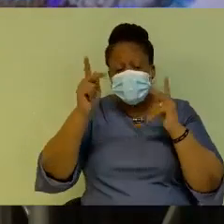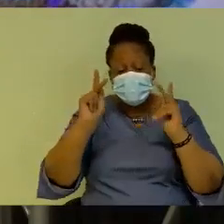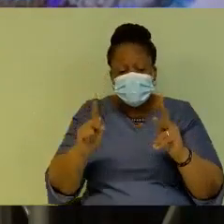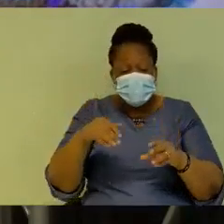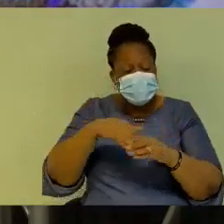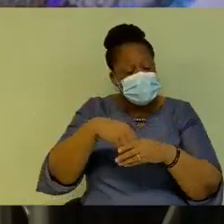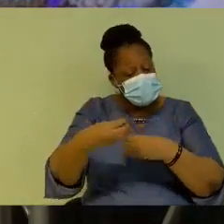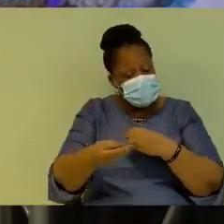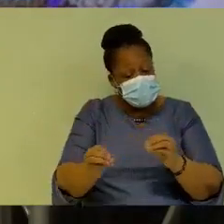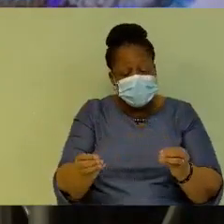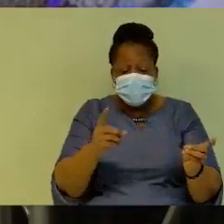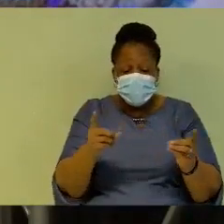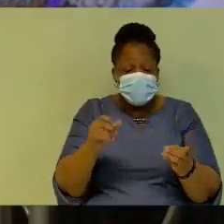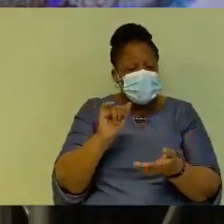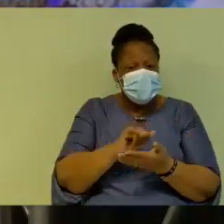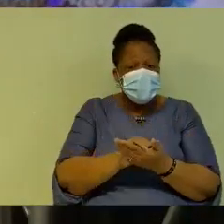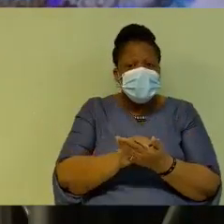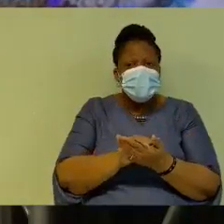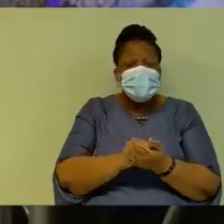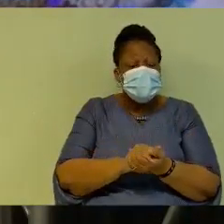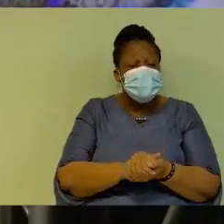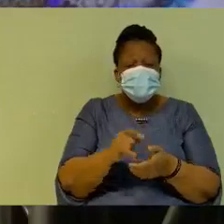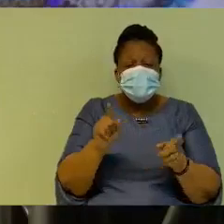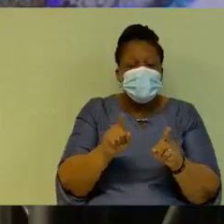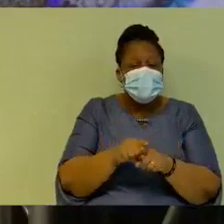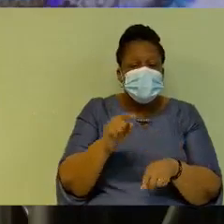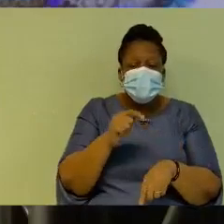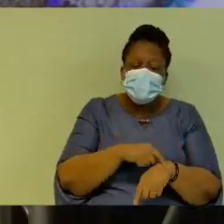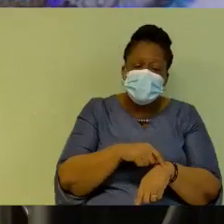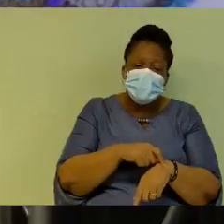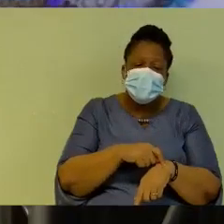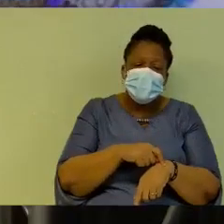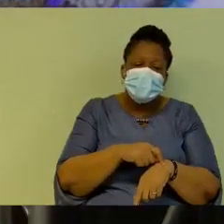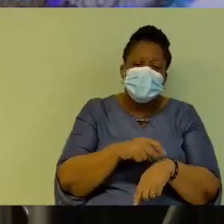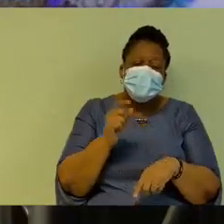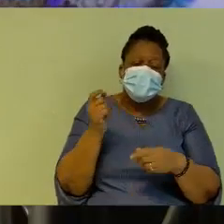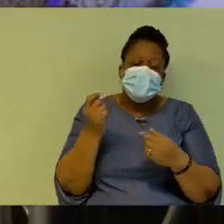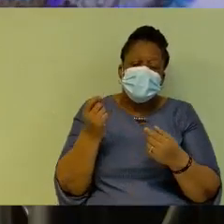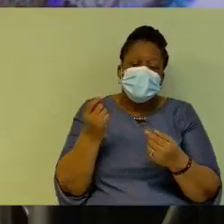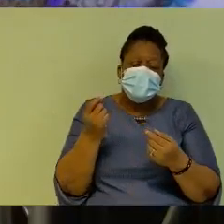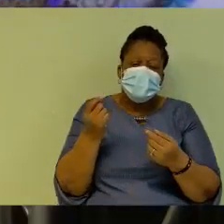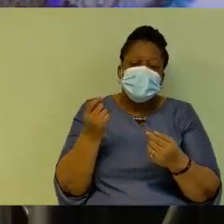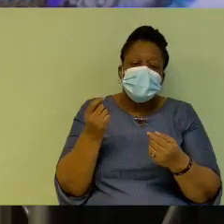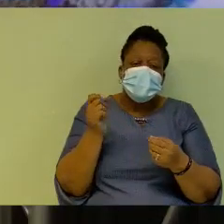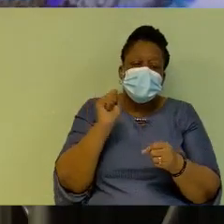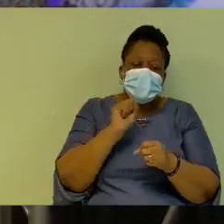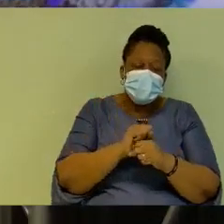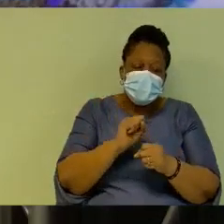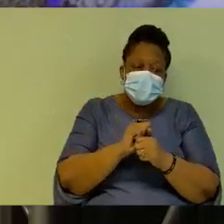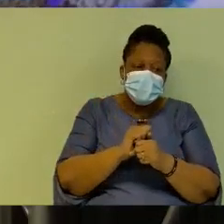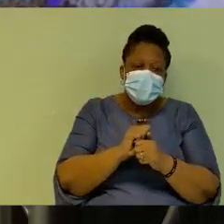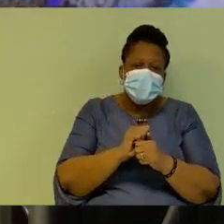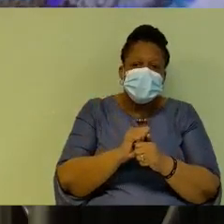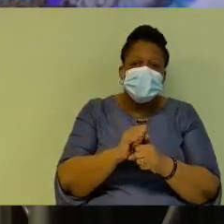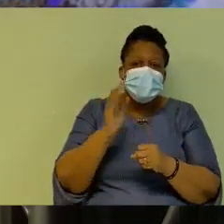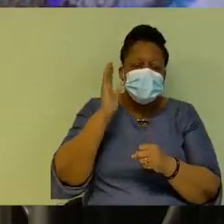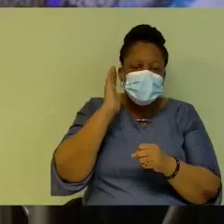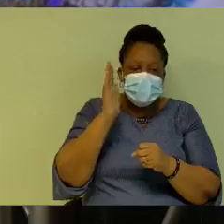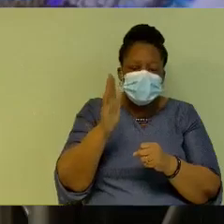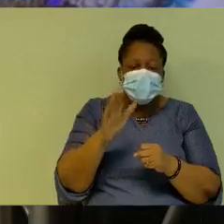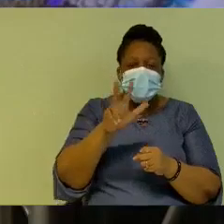Department. Having said that, however, at the same time, the exercise would have included verification of some 300